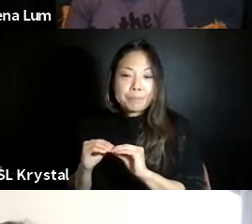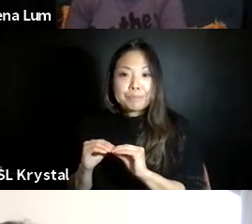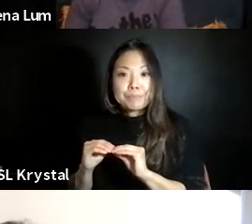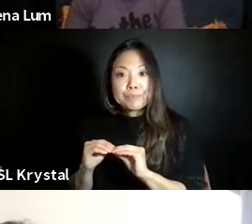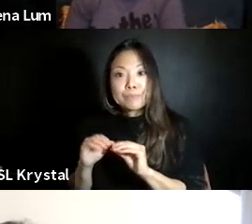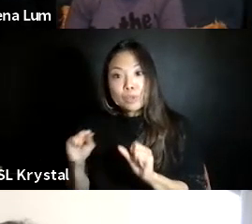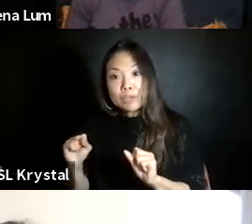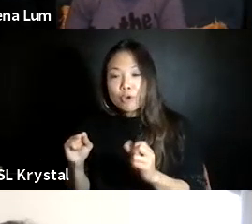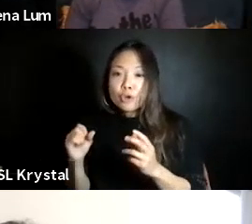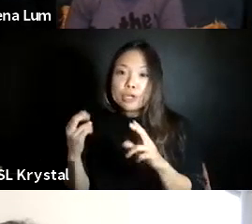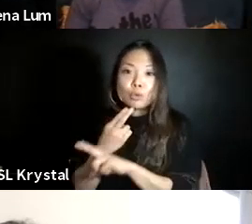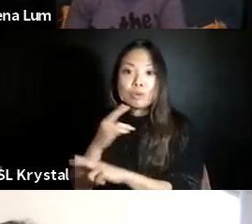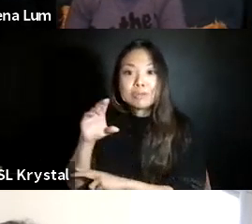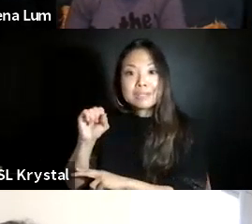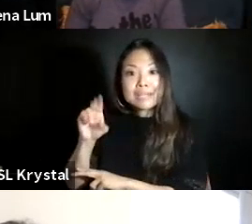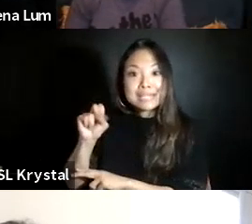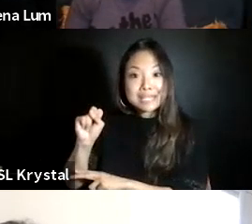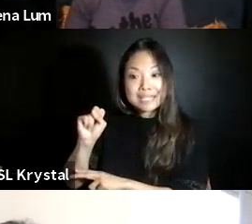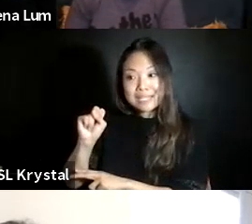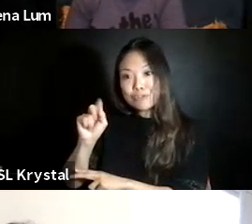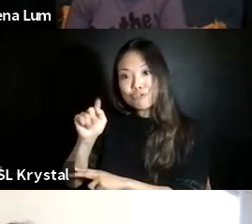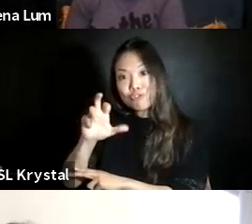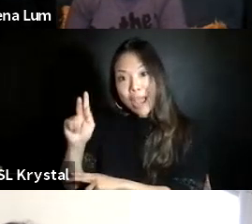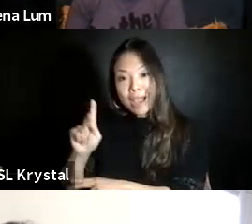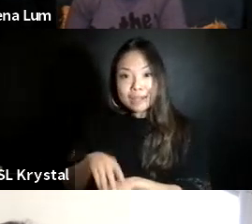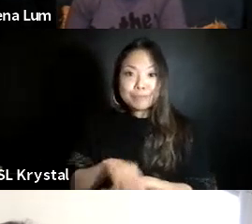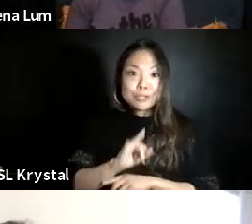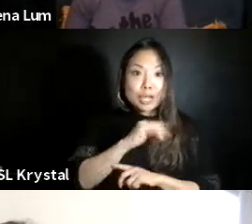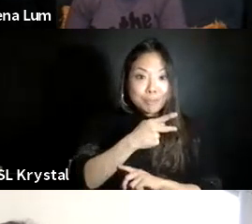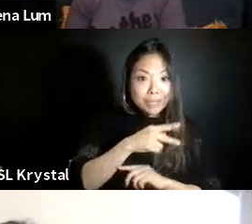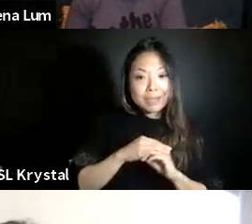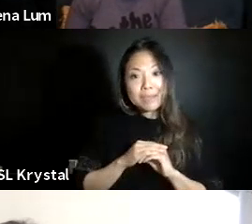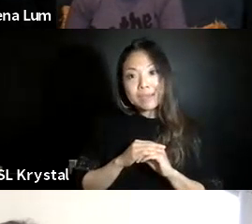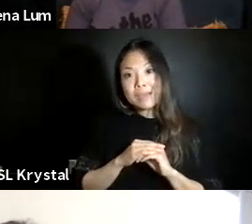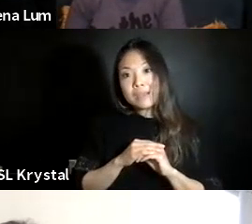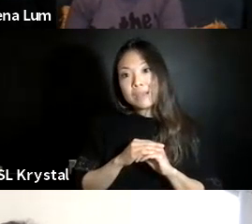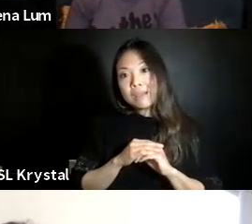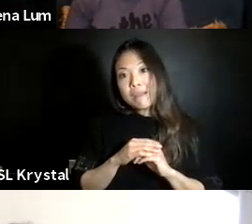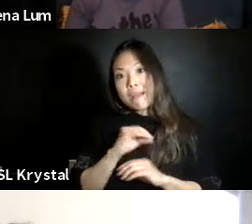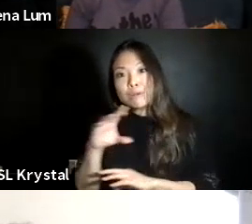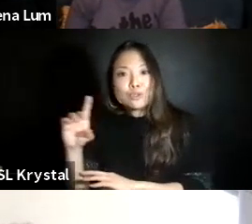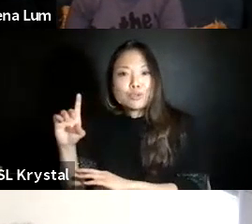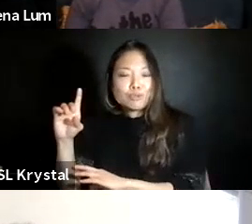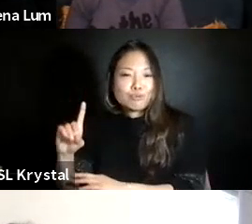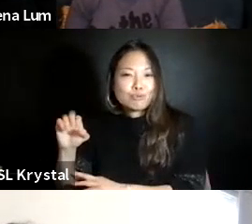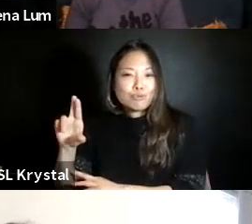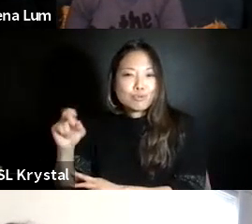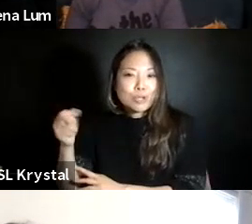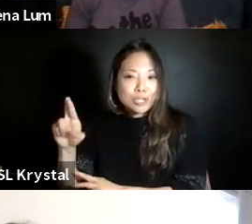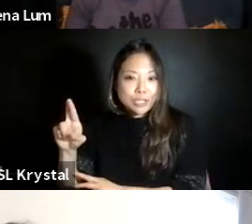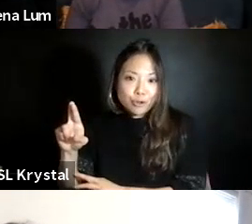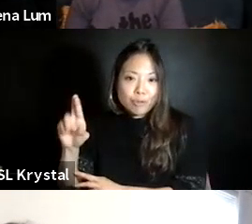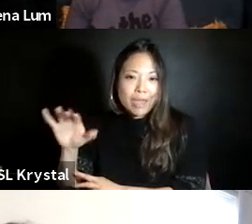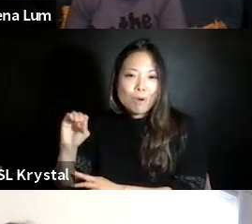in JP along with a census tract in Dorchester 02124. Rather than